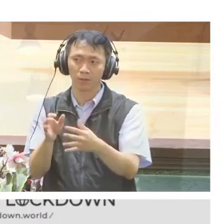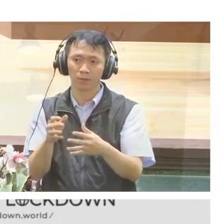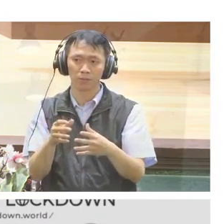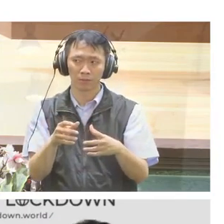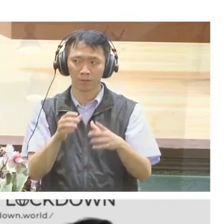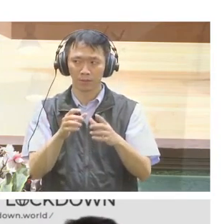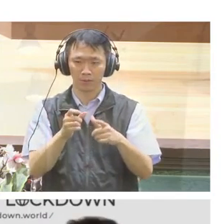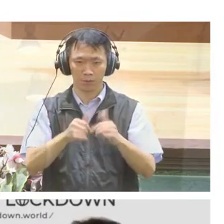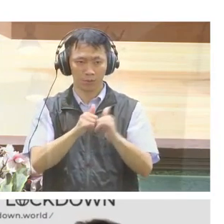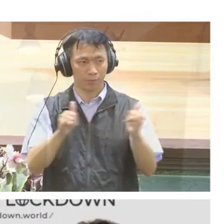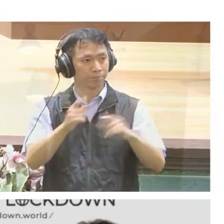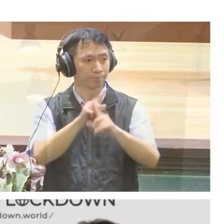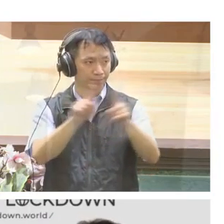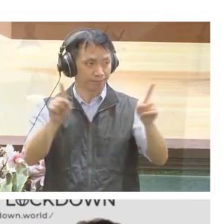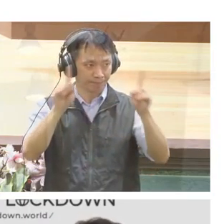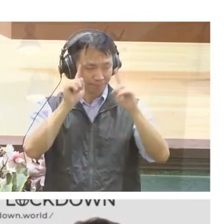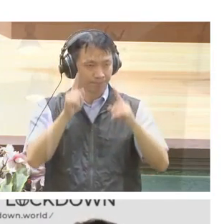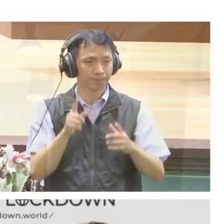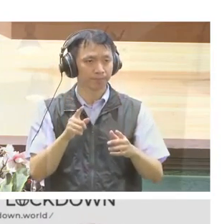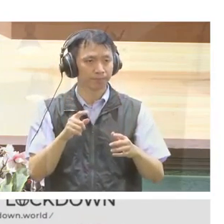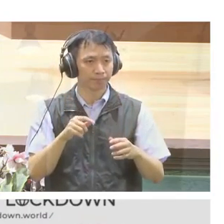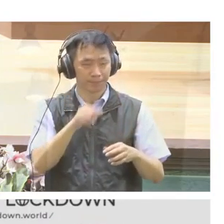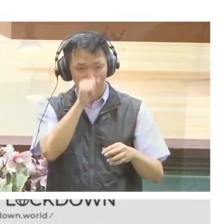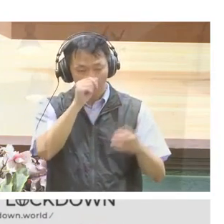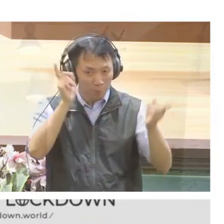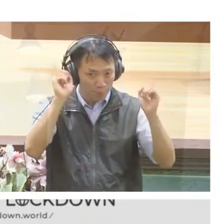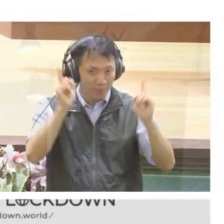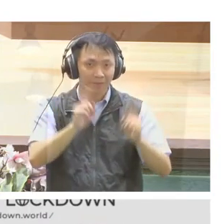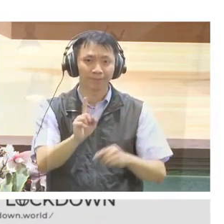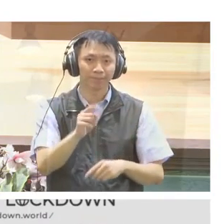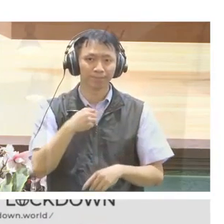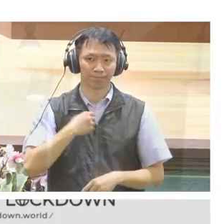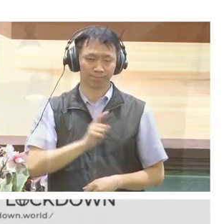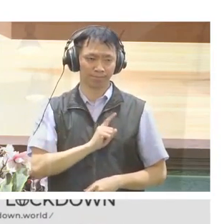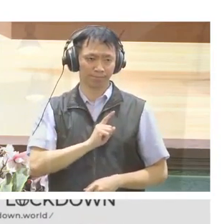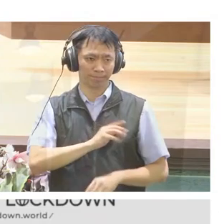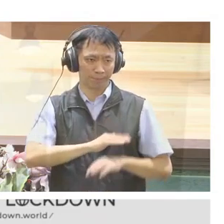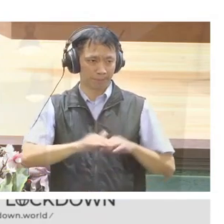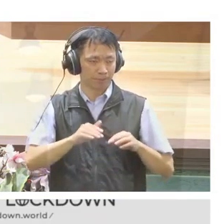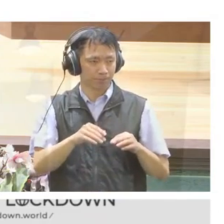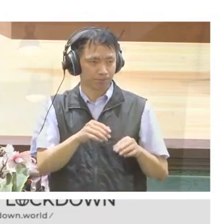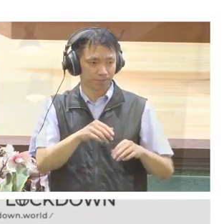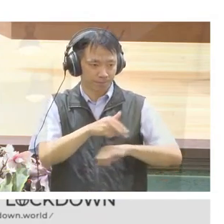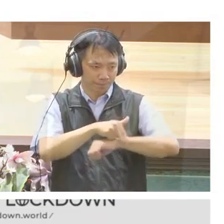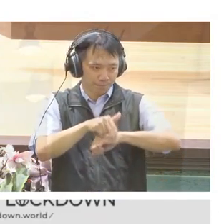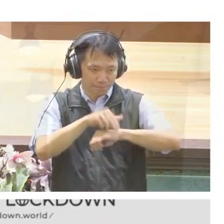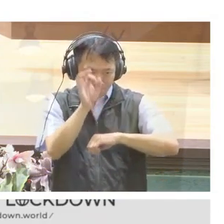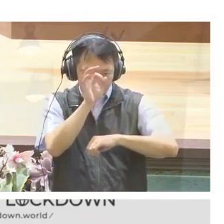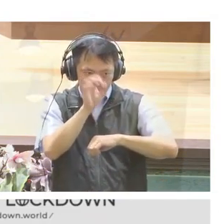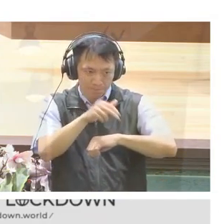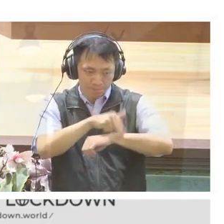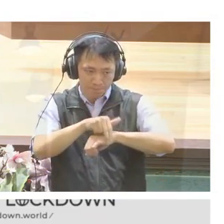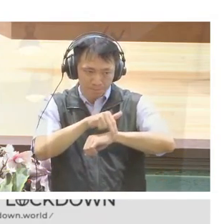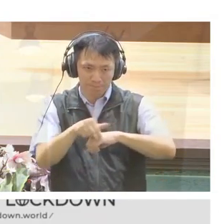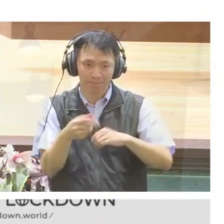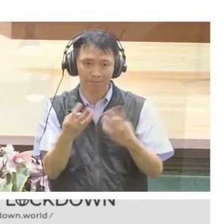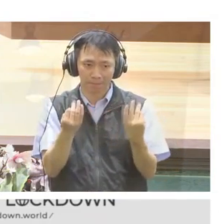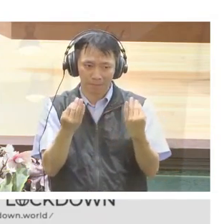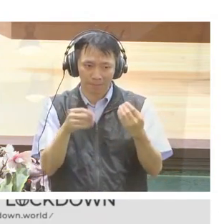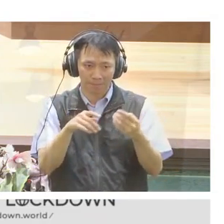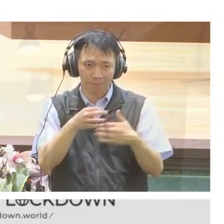kind of more interesting side of things is that we're looking at different data funnels. And just to draw your attention to a couple of them. So as I said,